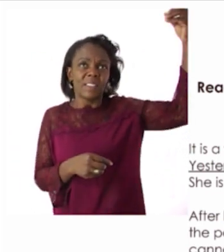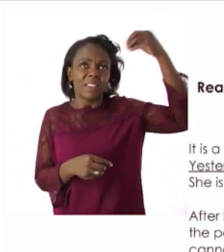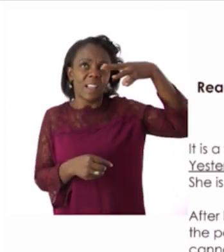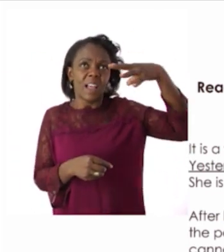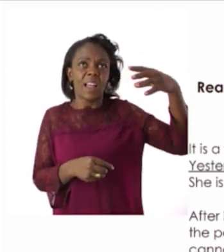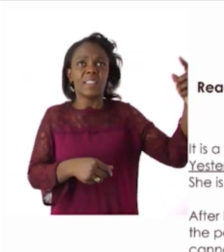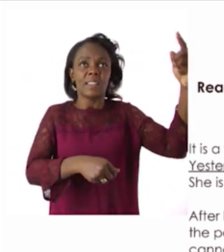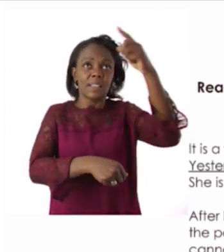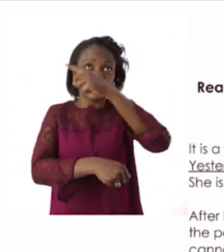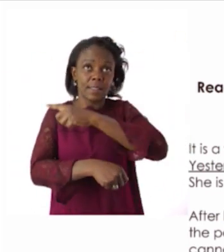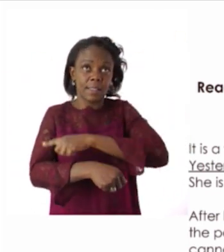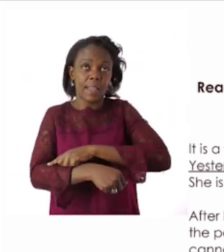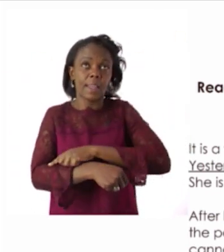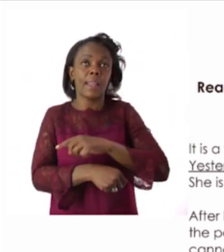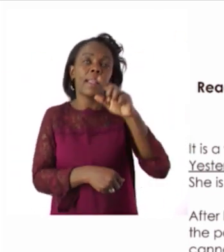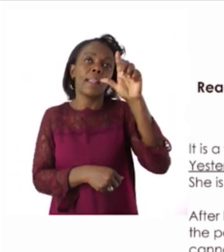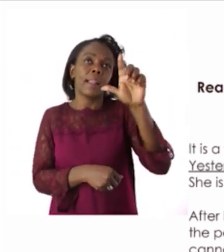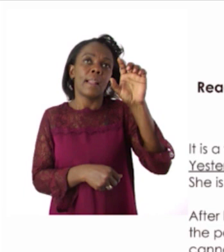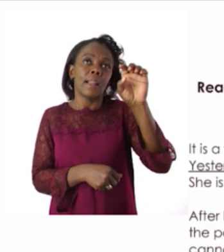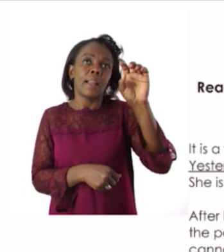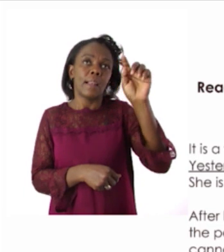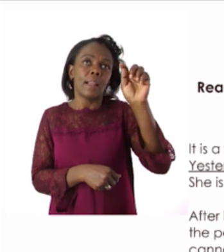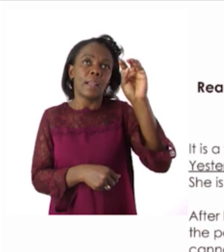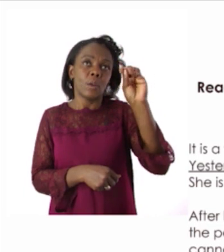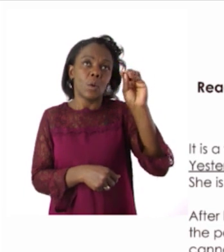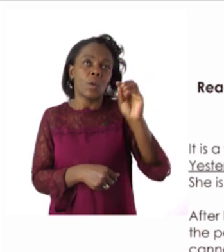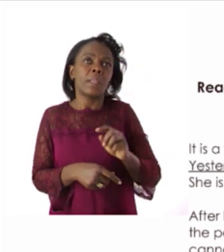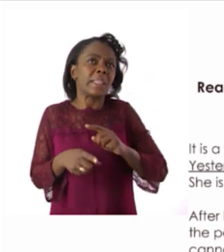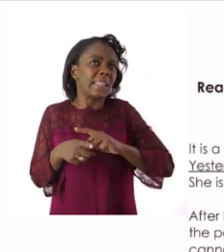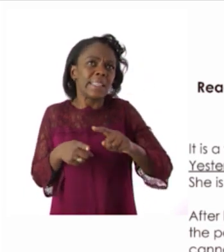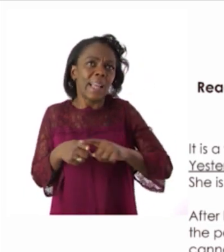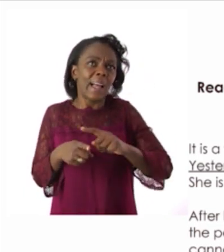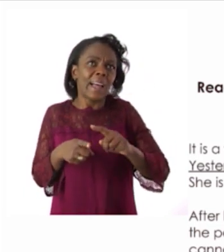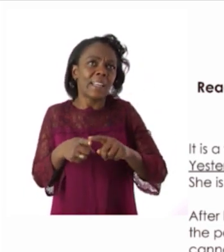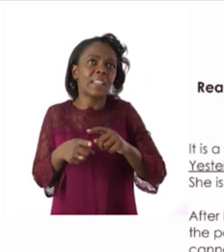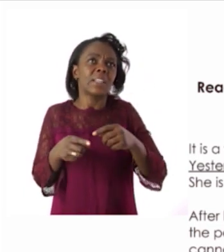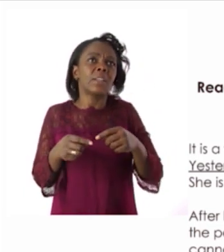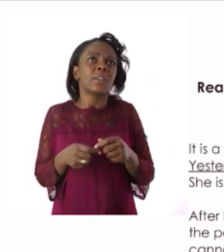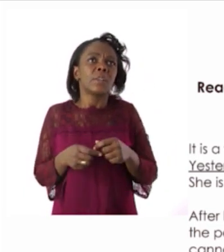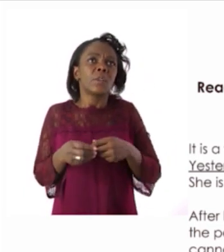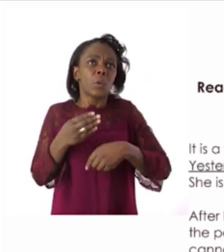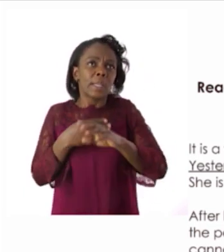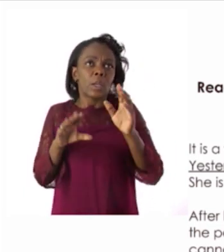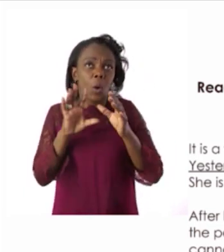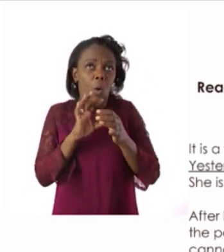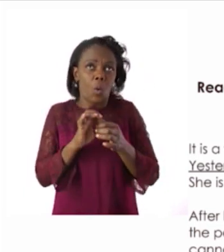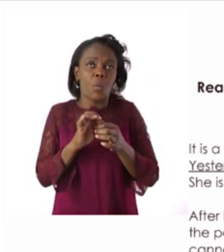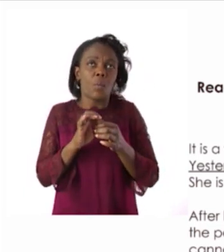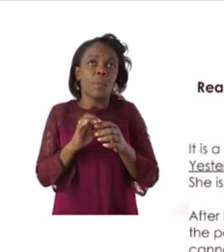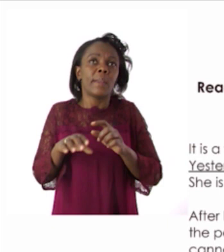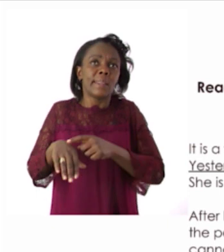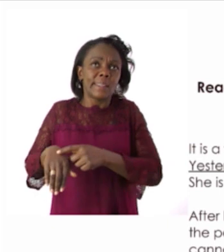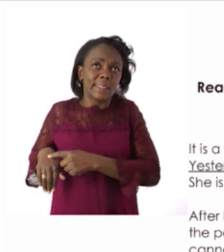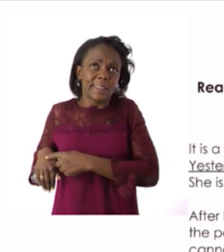about syllables. We are going to learn about syllables. You will enjoy this. Syllables are quite a very nice topic for